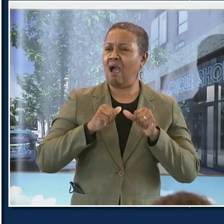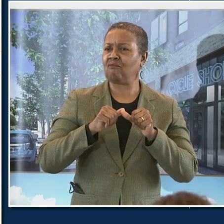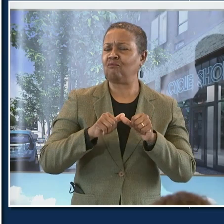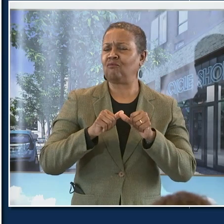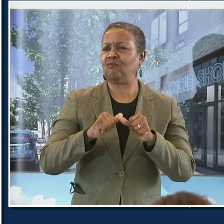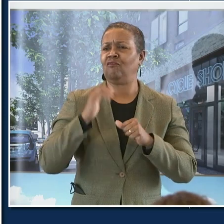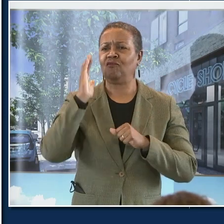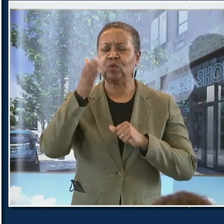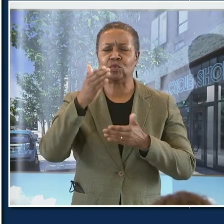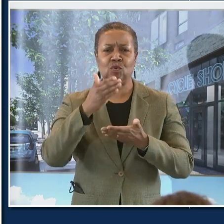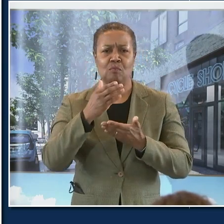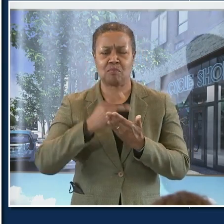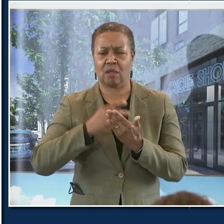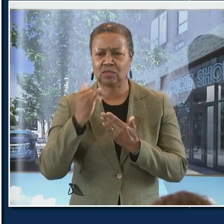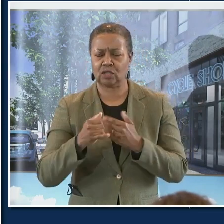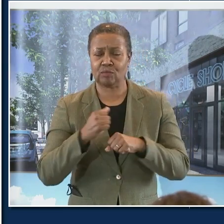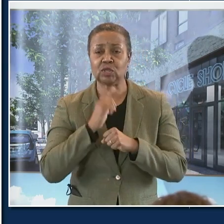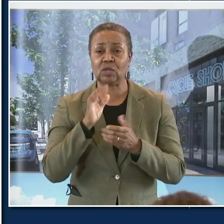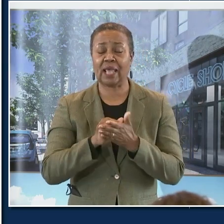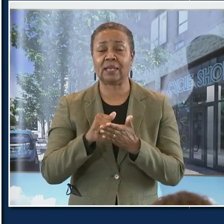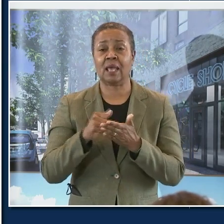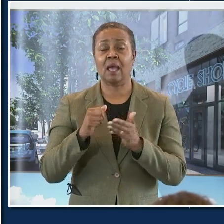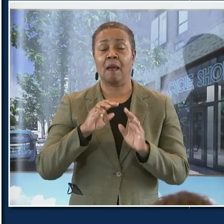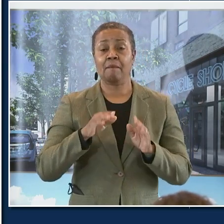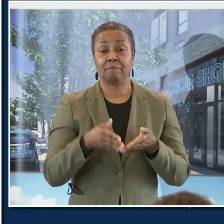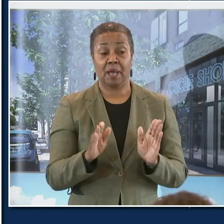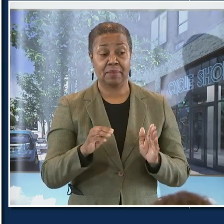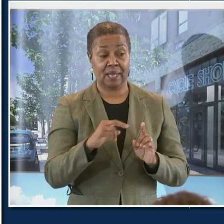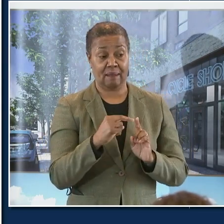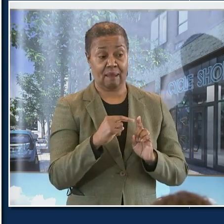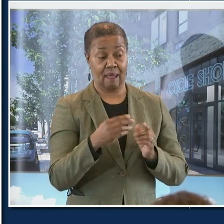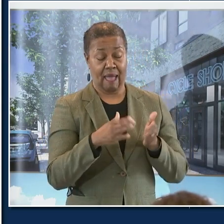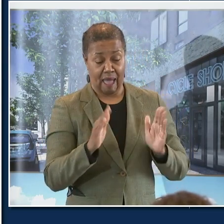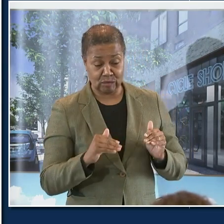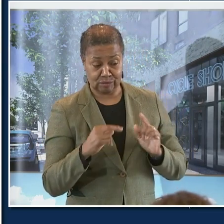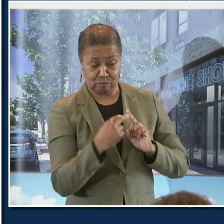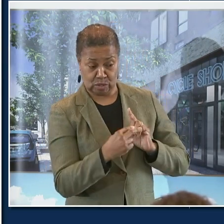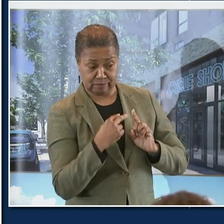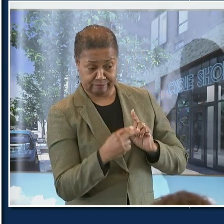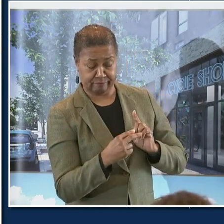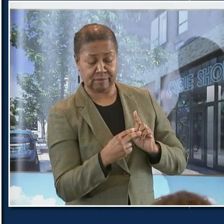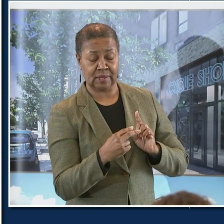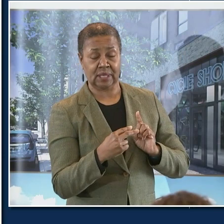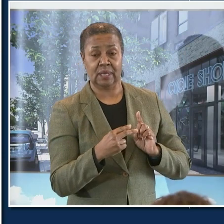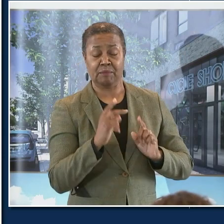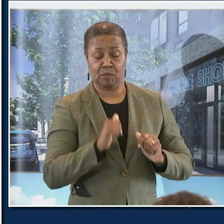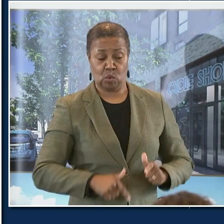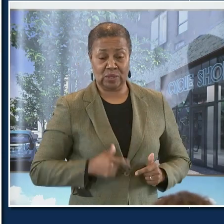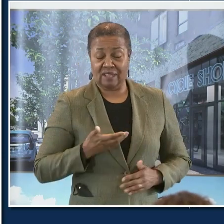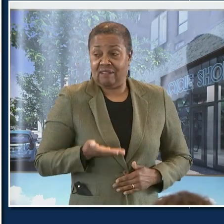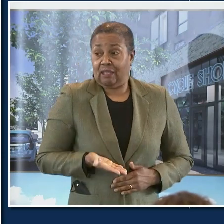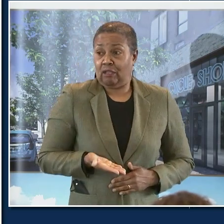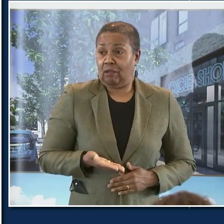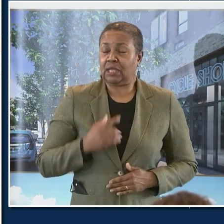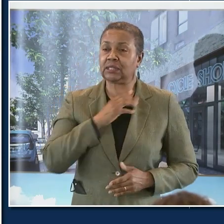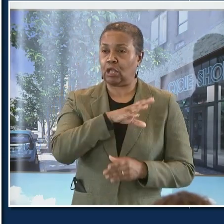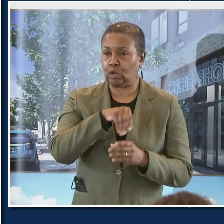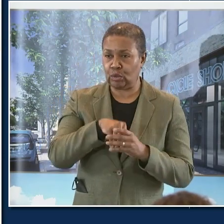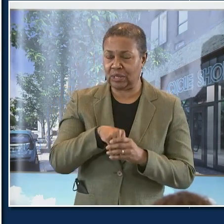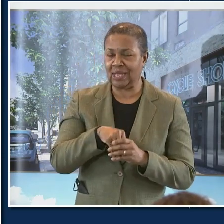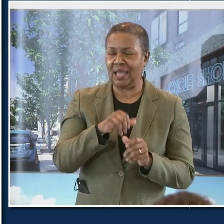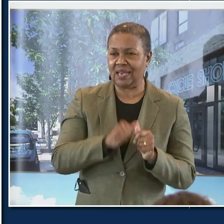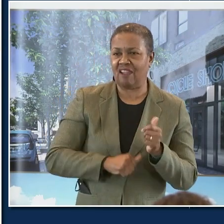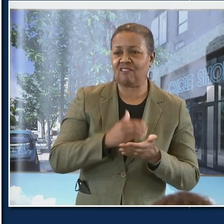ensure that the perspective of public housing residents who will be living here is included in